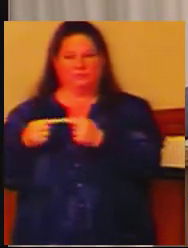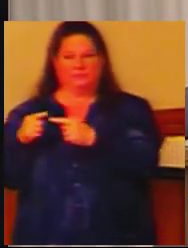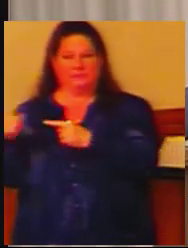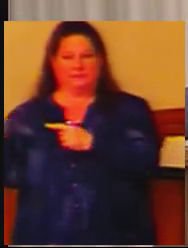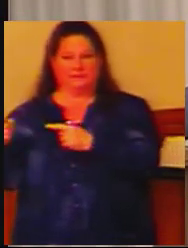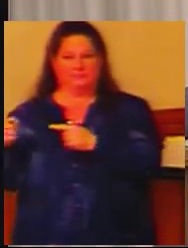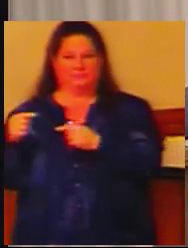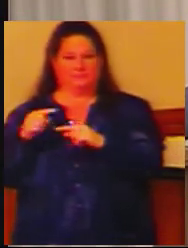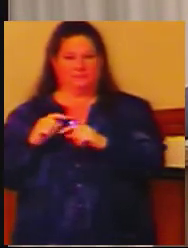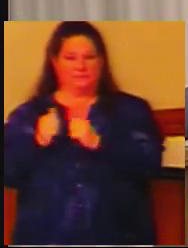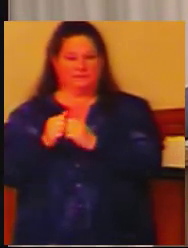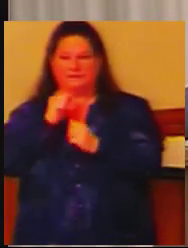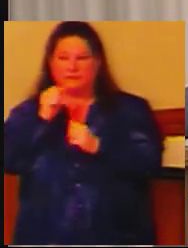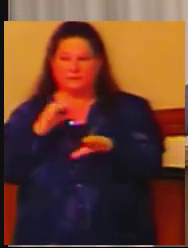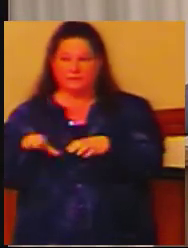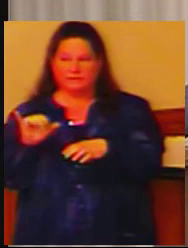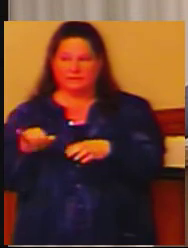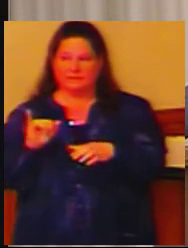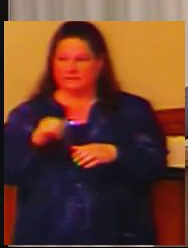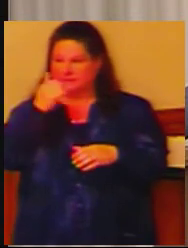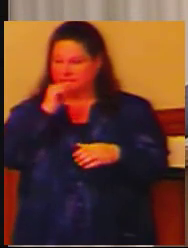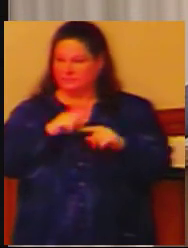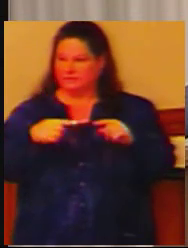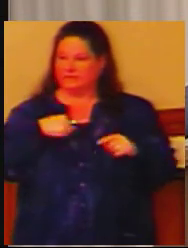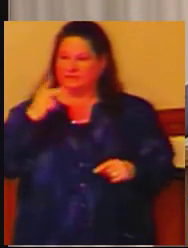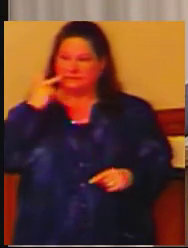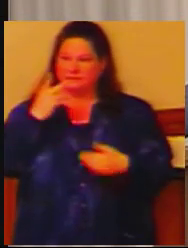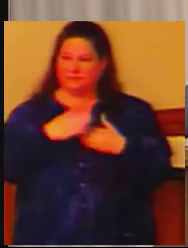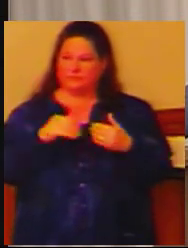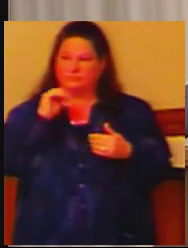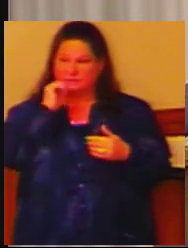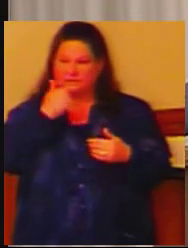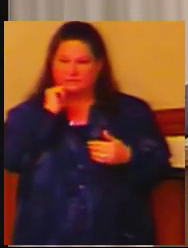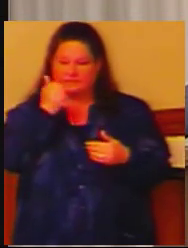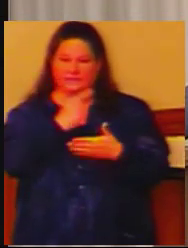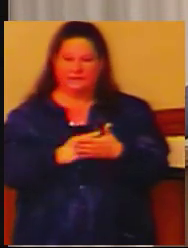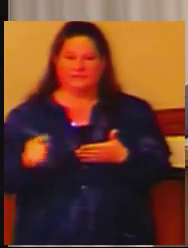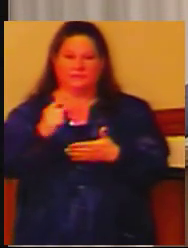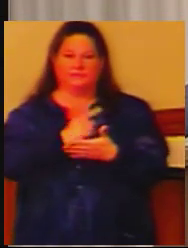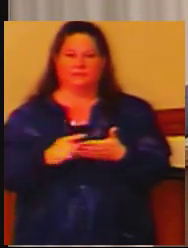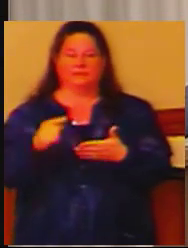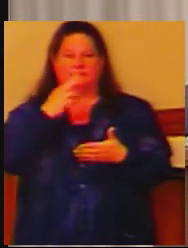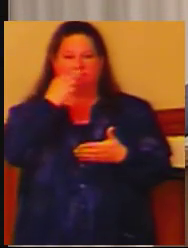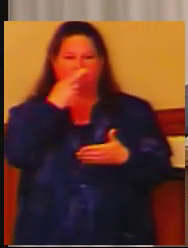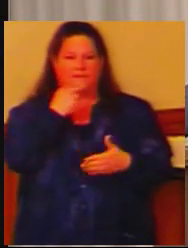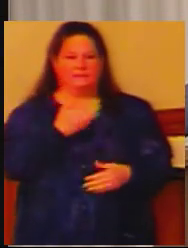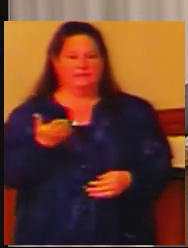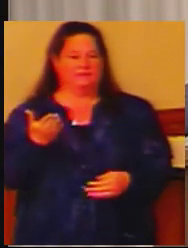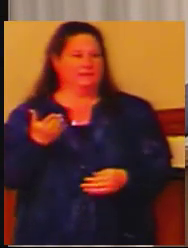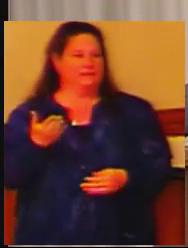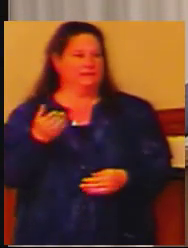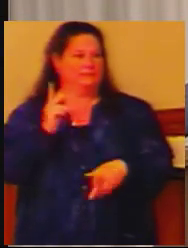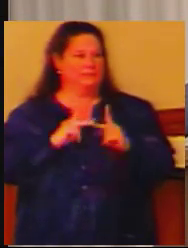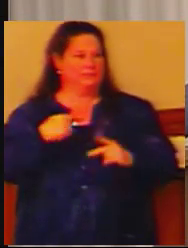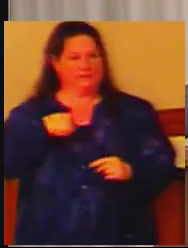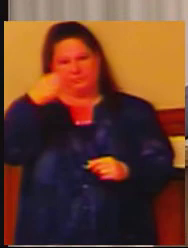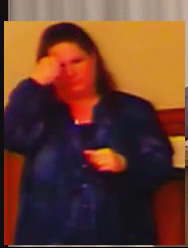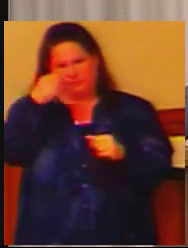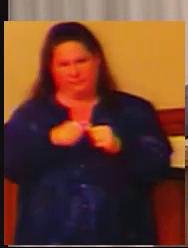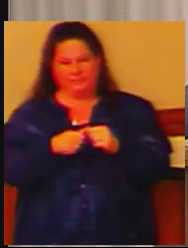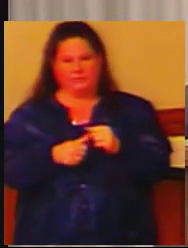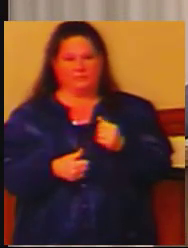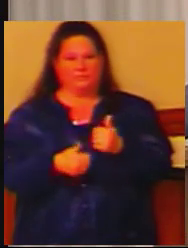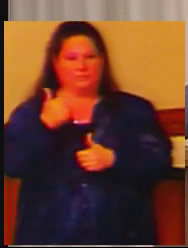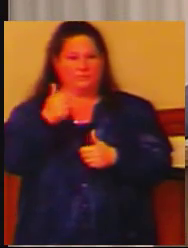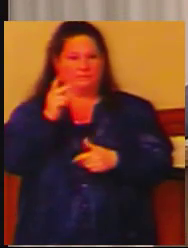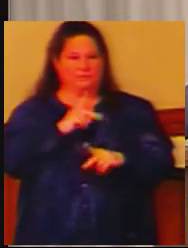silly thing, but I see it just about every day, every week. And the funny thing is, the ones I remember the most that actually